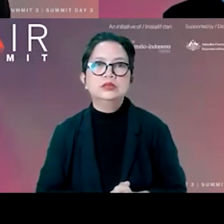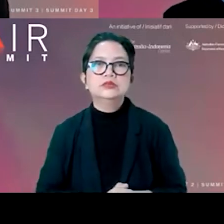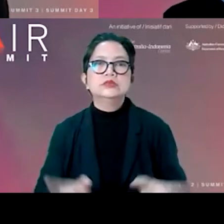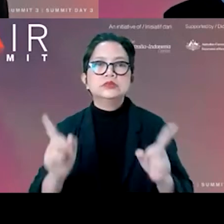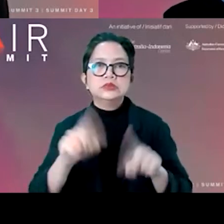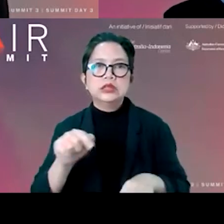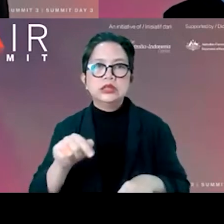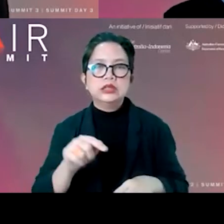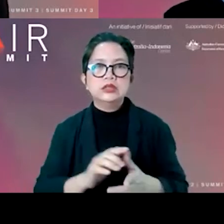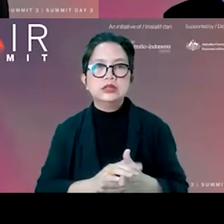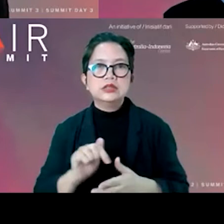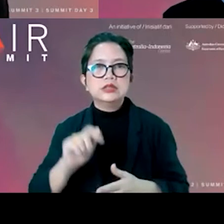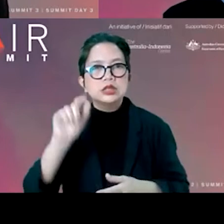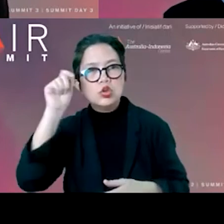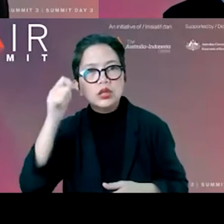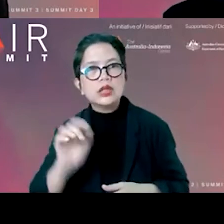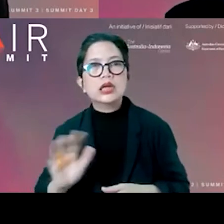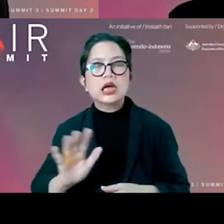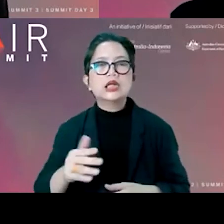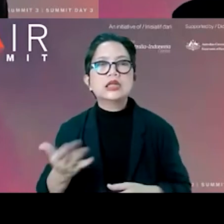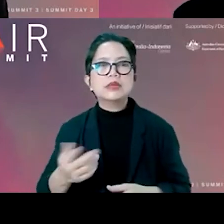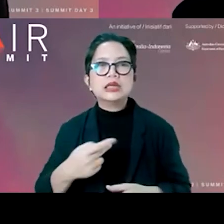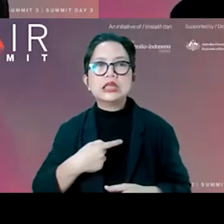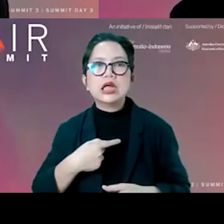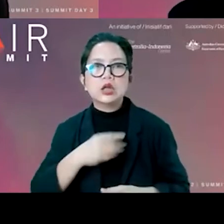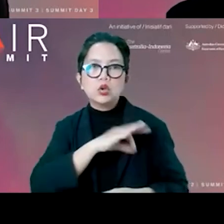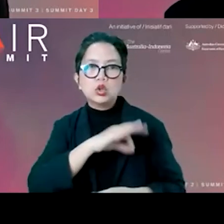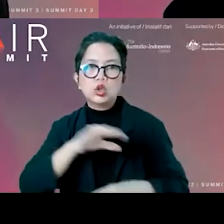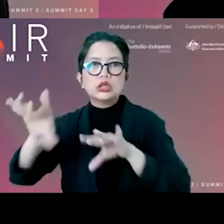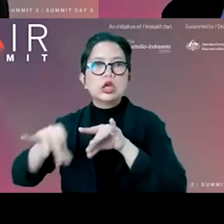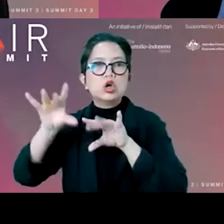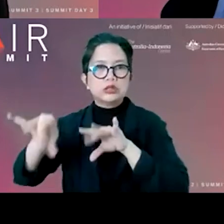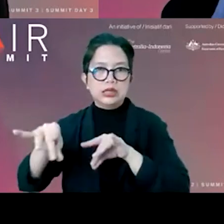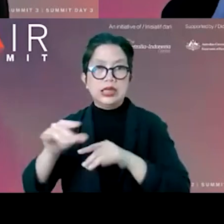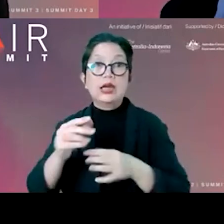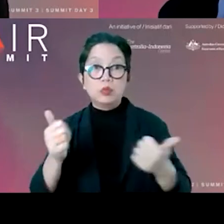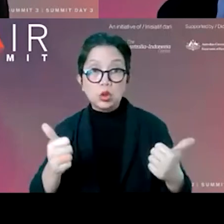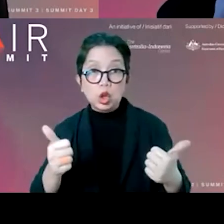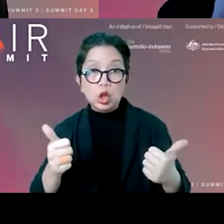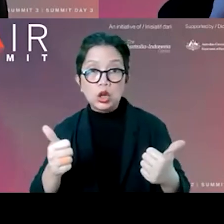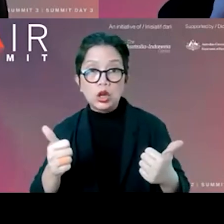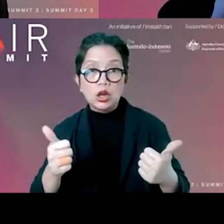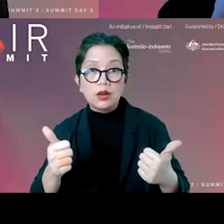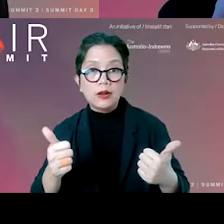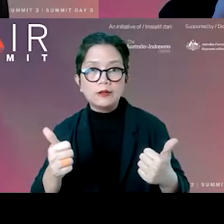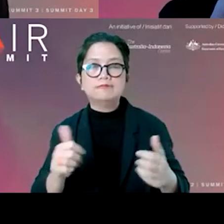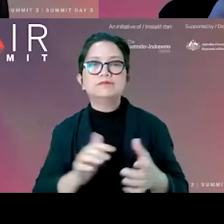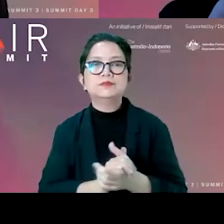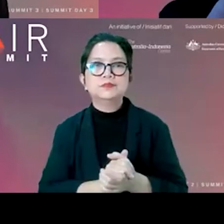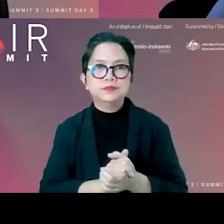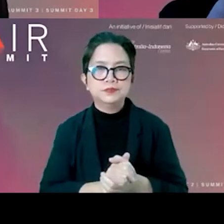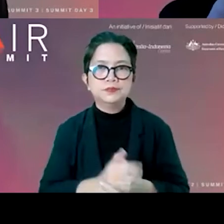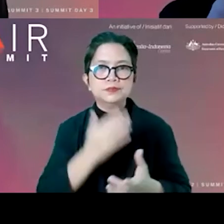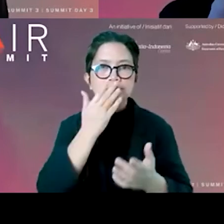very lucky in Australia in that respect. Yeah. Great. Thank you so much, all of you, for that